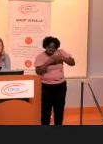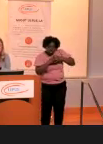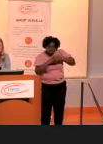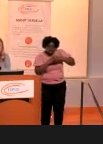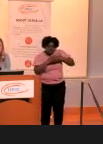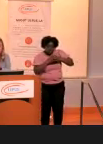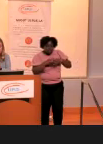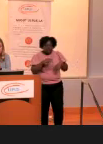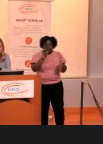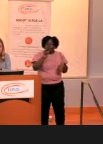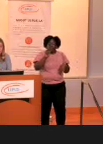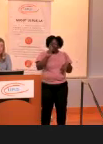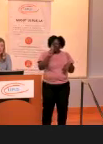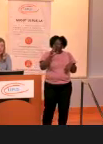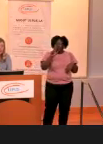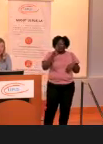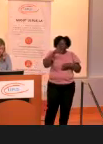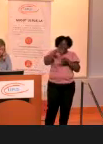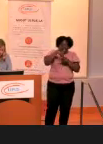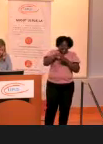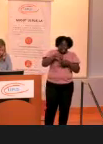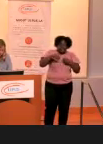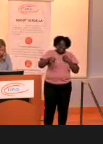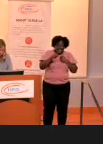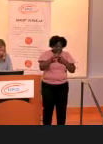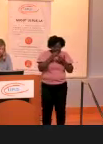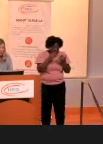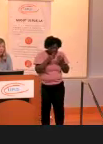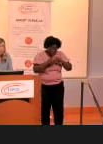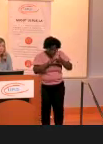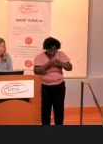the tubular interstitium, that's also an issue.